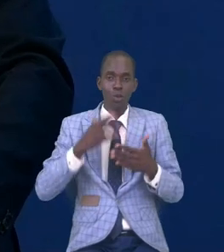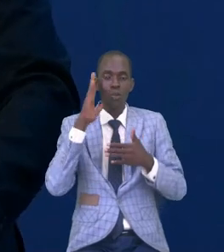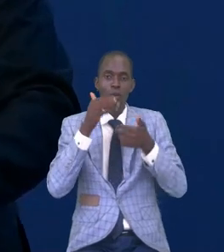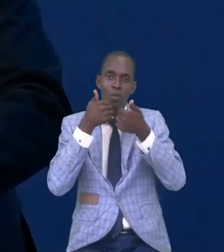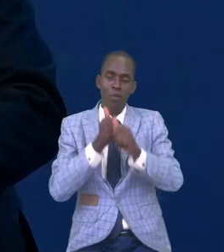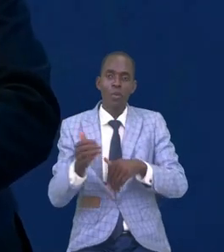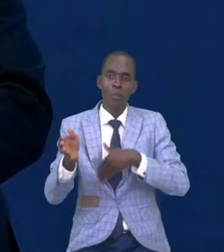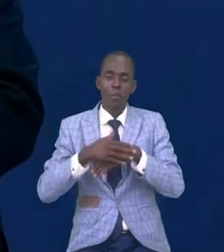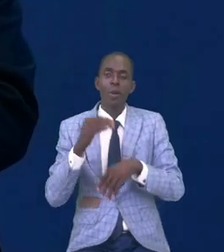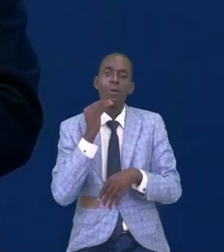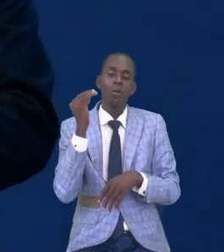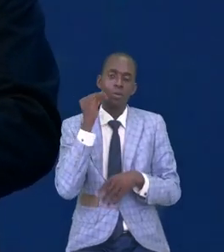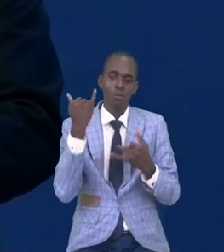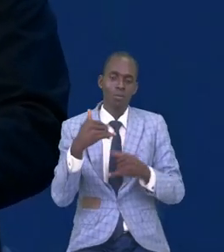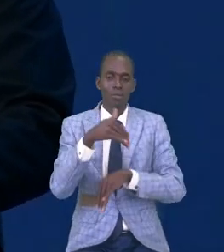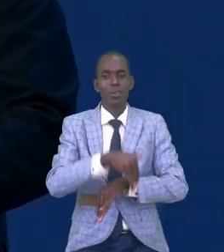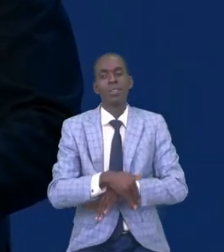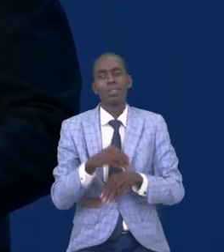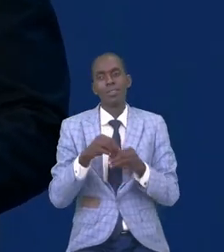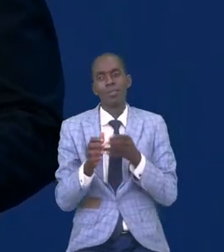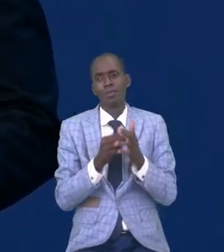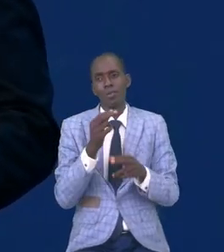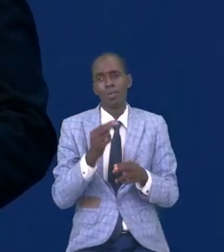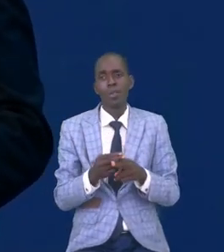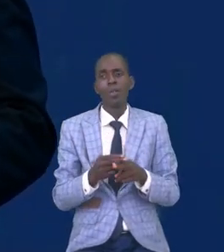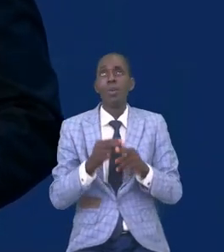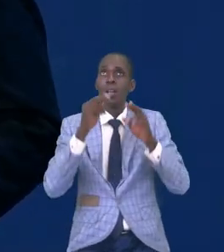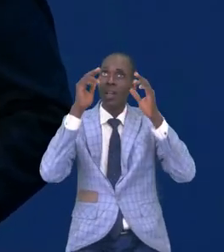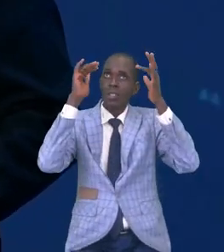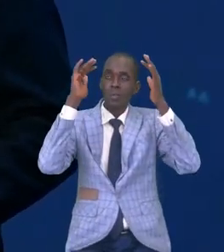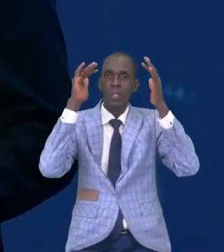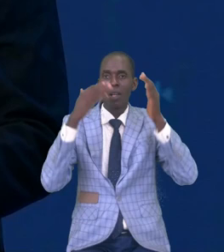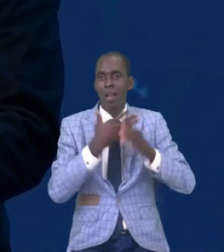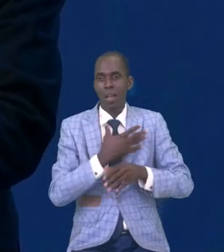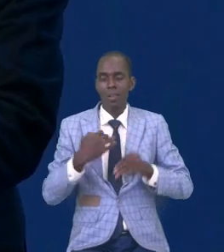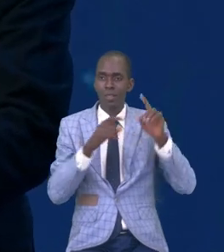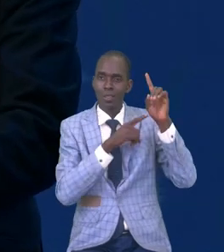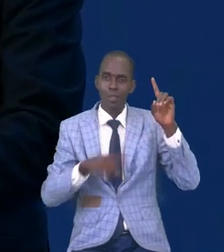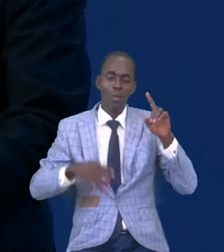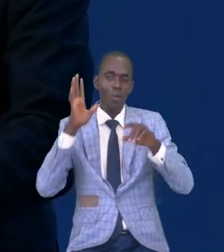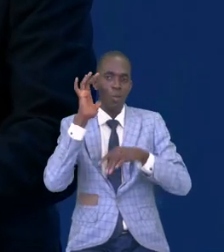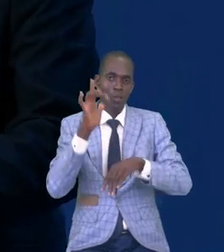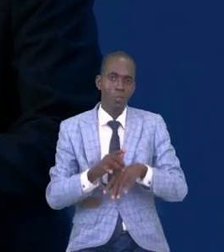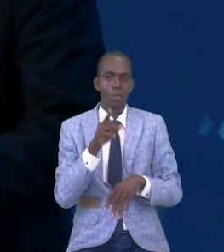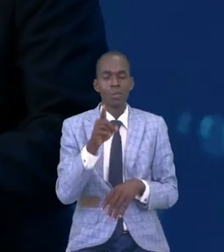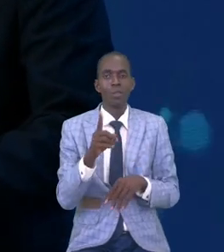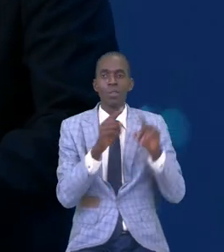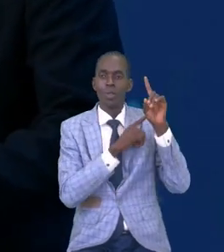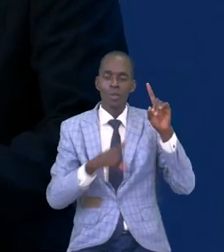Be expectant. The Lord is going to touch you. The Lord is going to heal